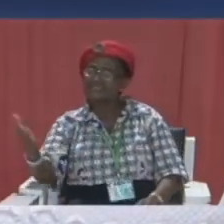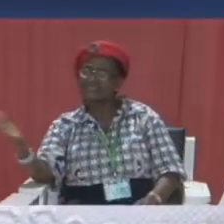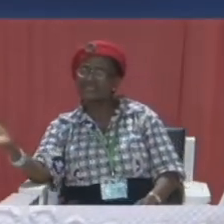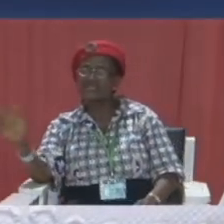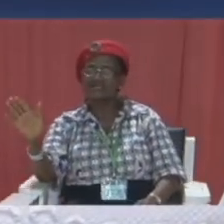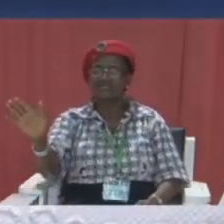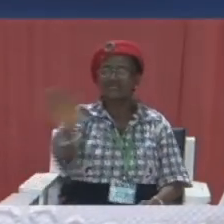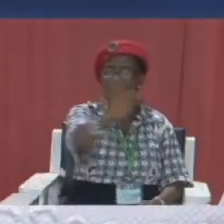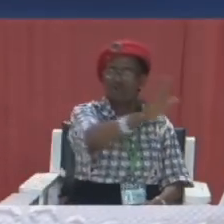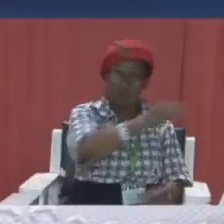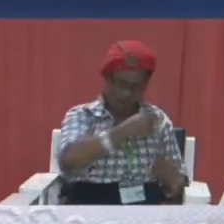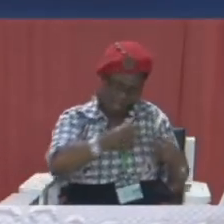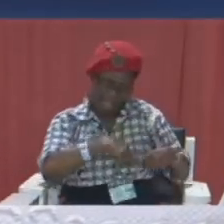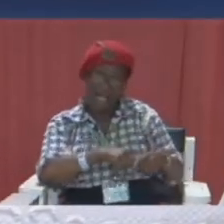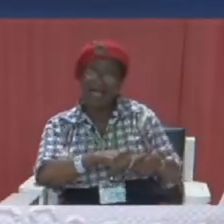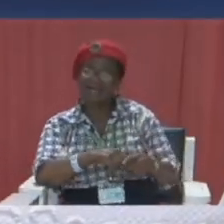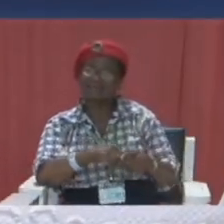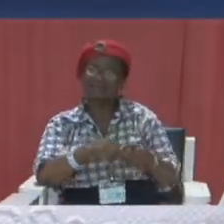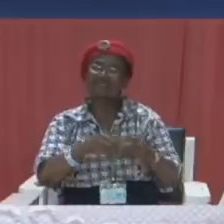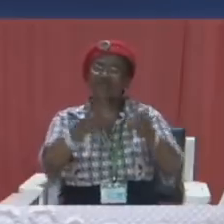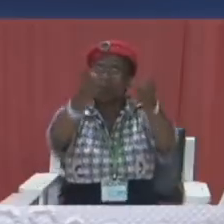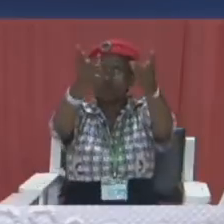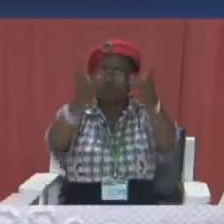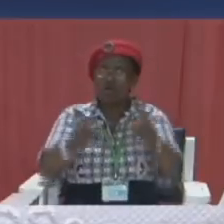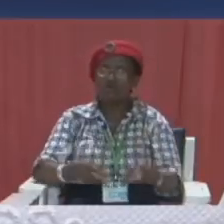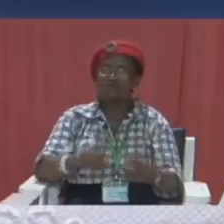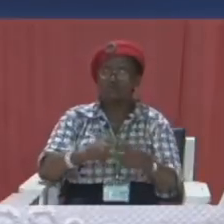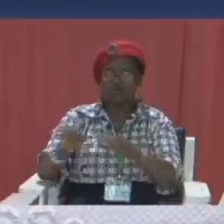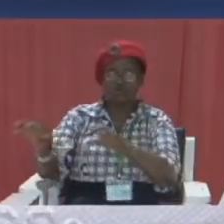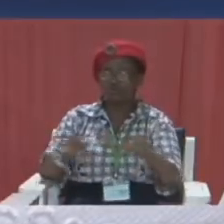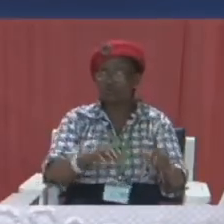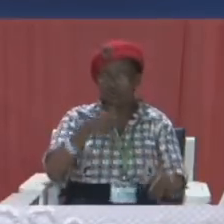I remember